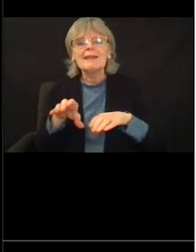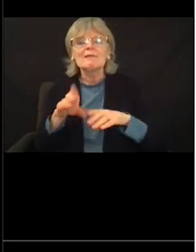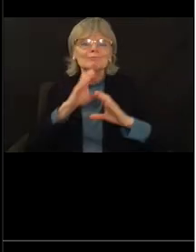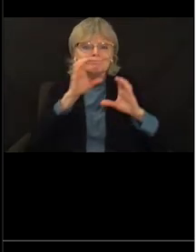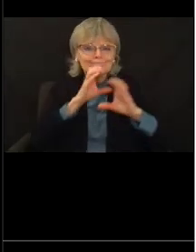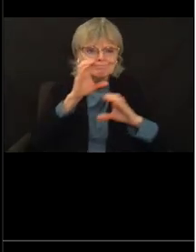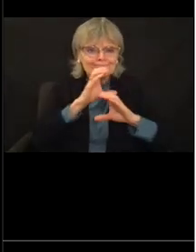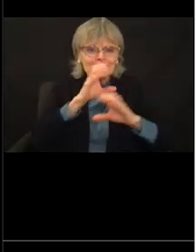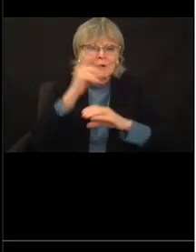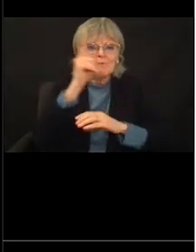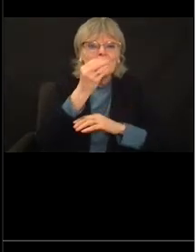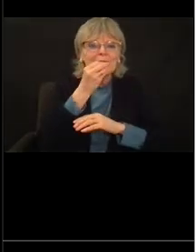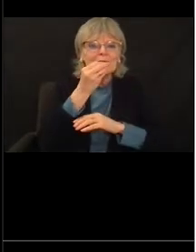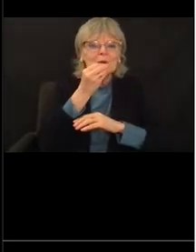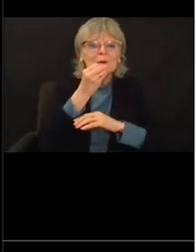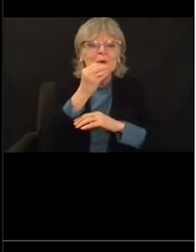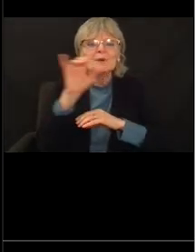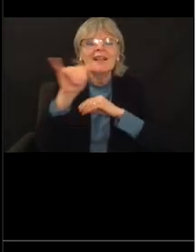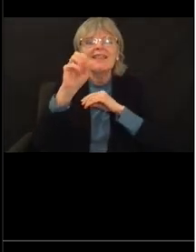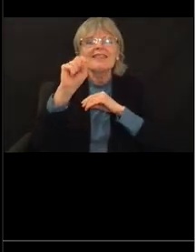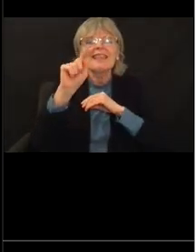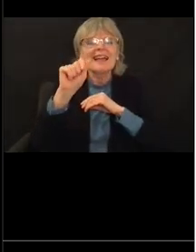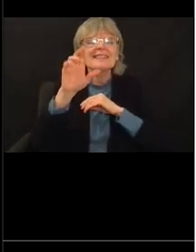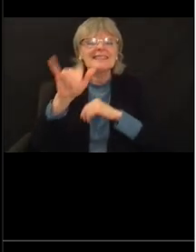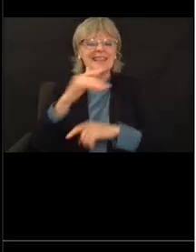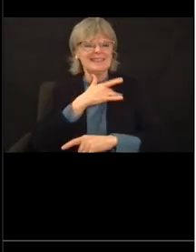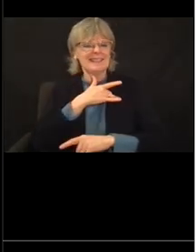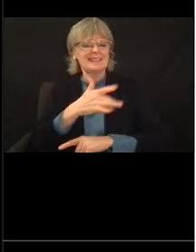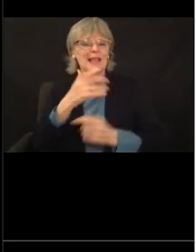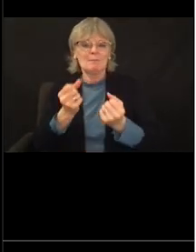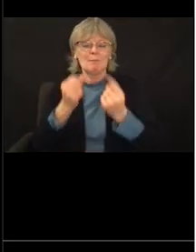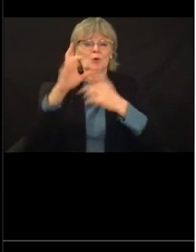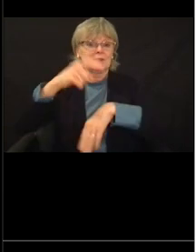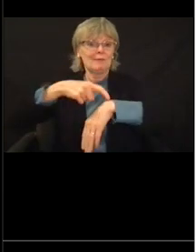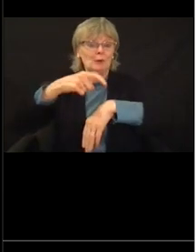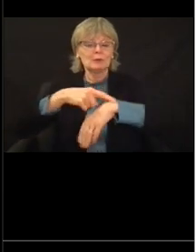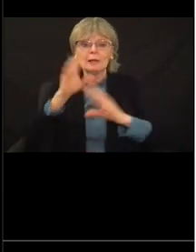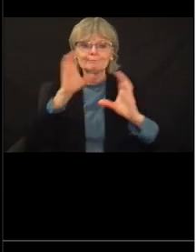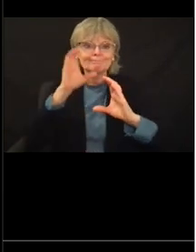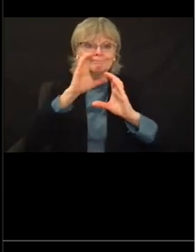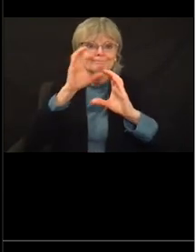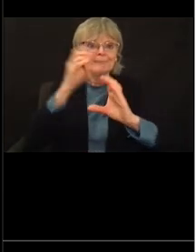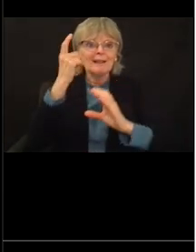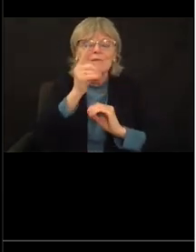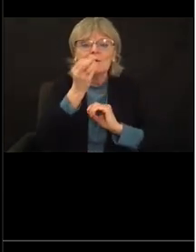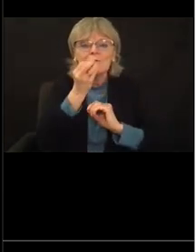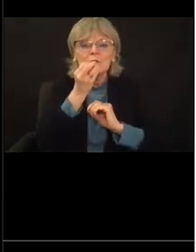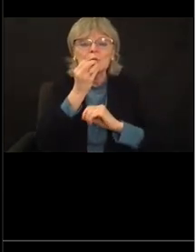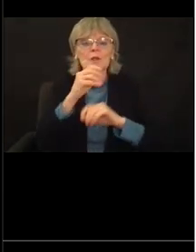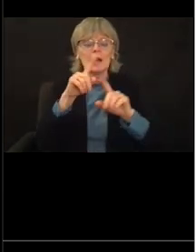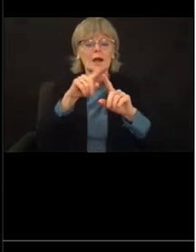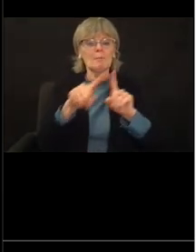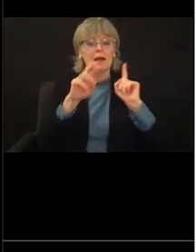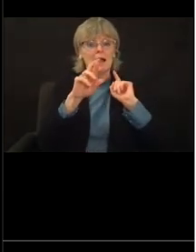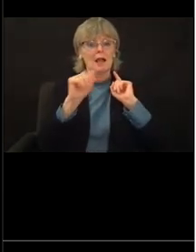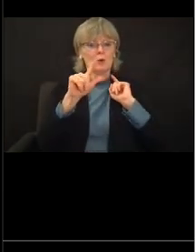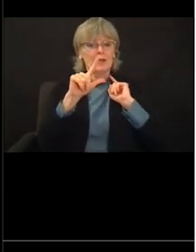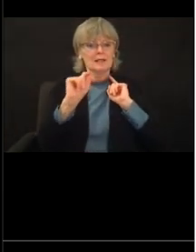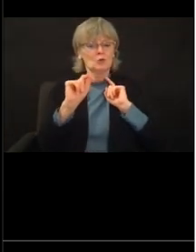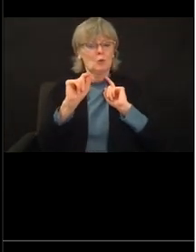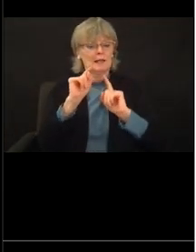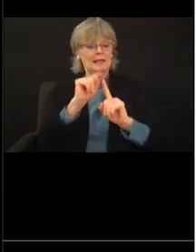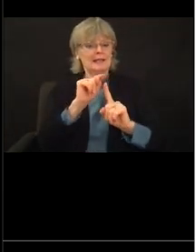food, just like Stacy shared about. That's what monk seals spend most of their time doing, is looking for things to eat. But RE20 was, it's an